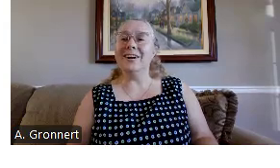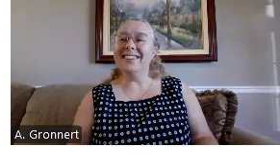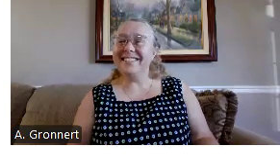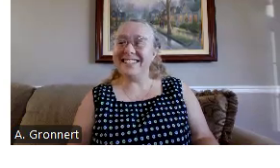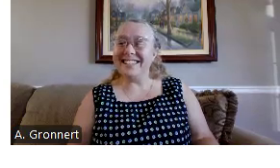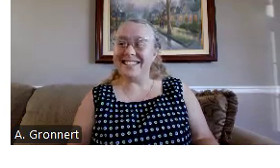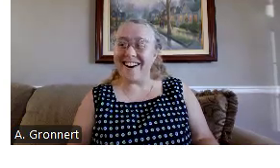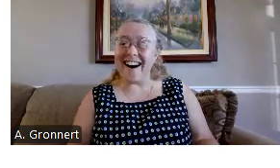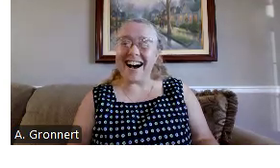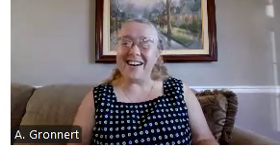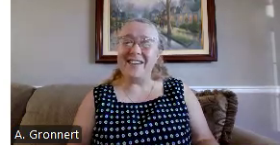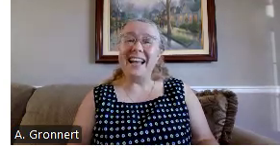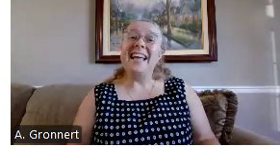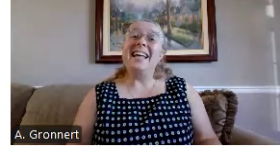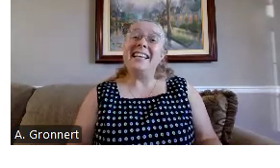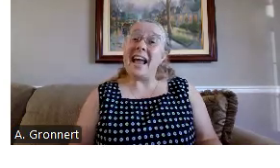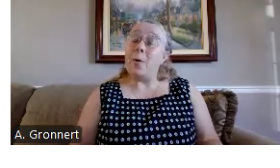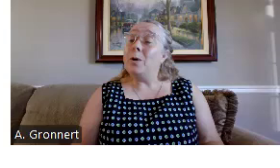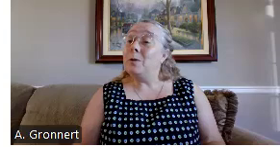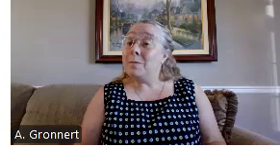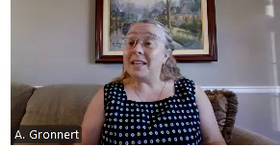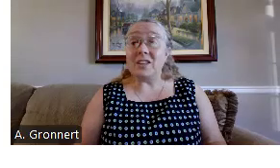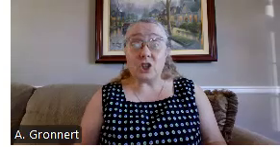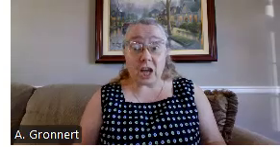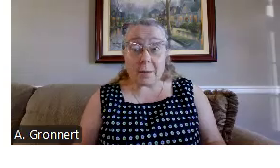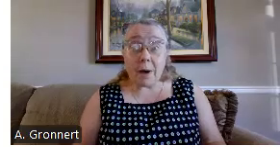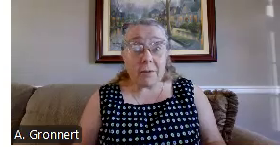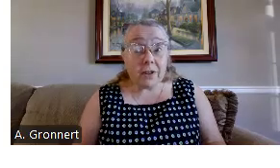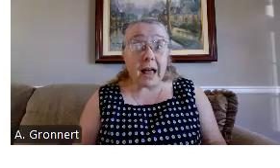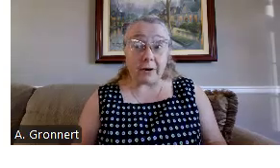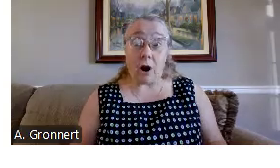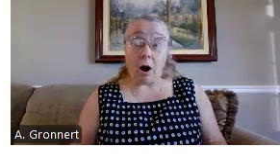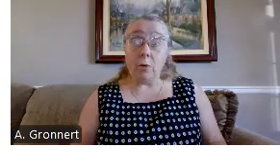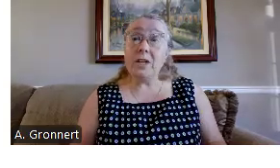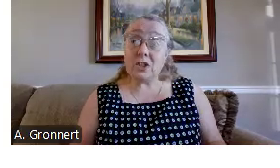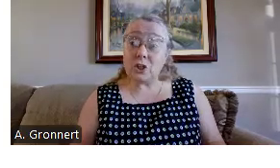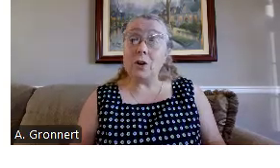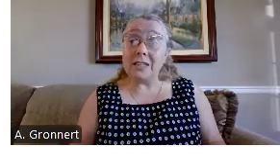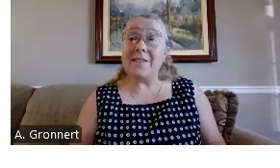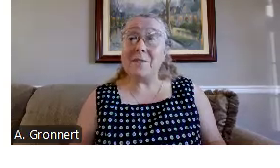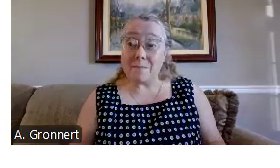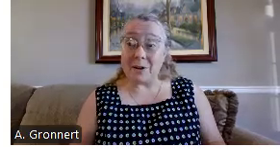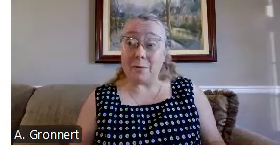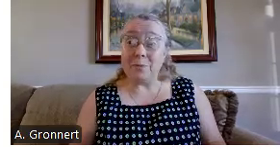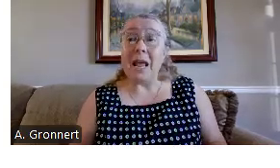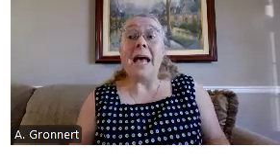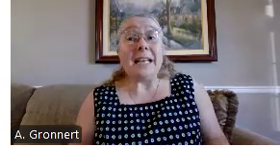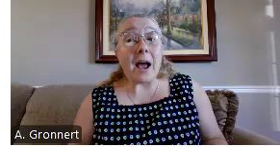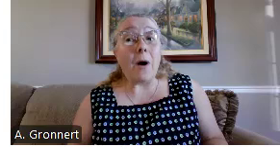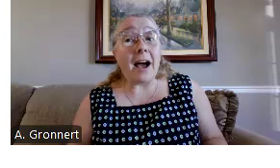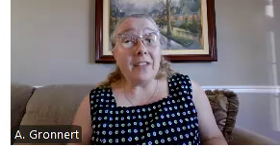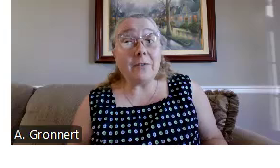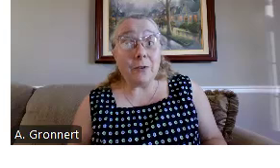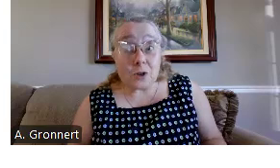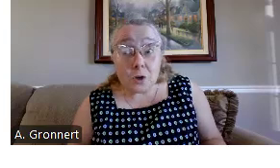rrr. Good job. Now, when we make the shape of the letter R, we start in the middle.